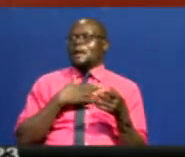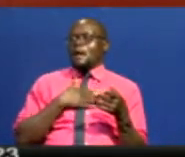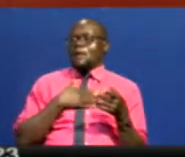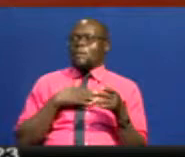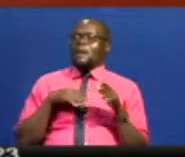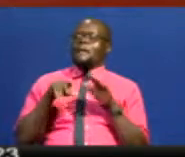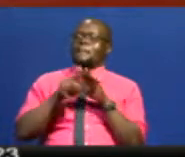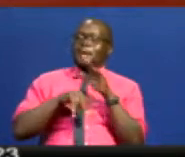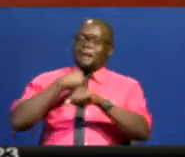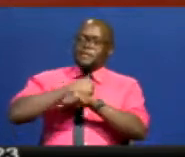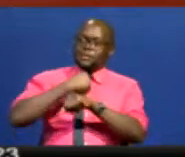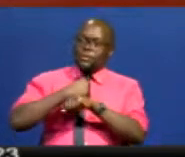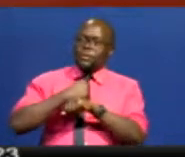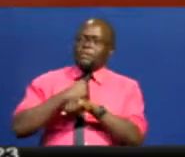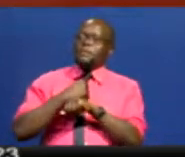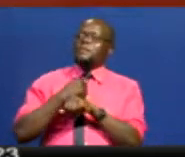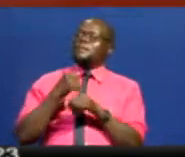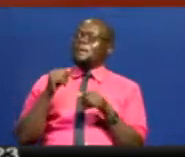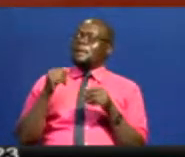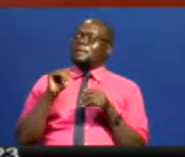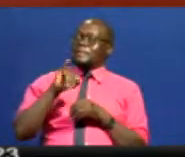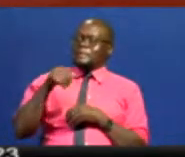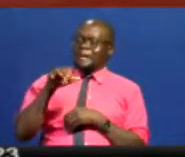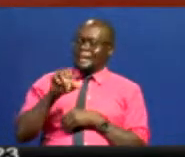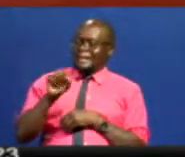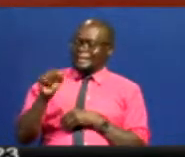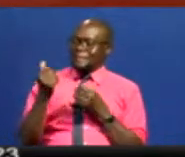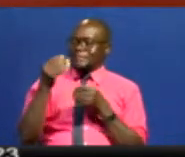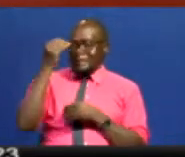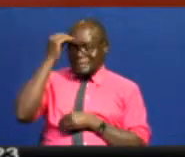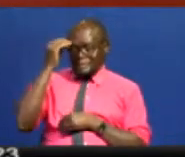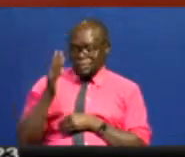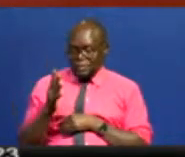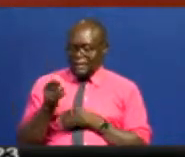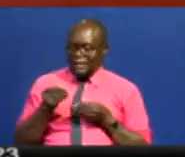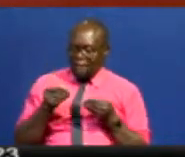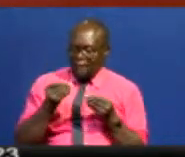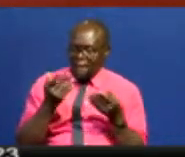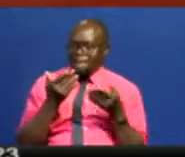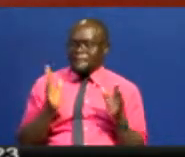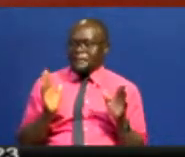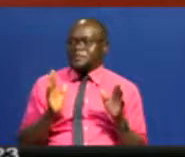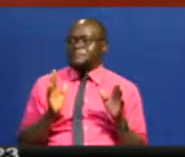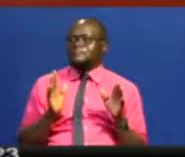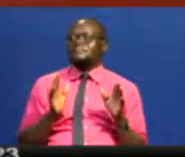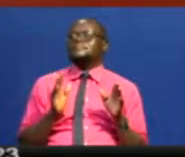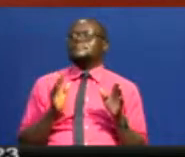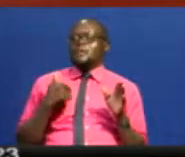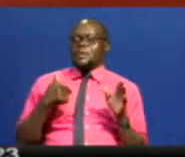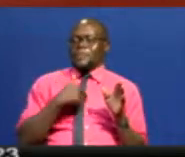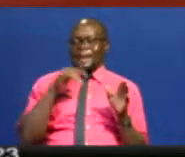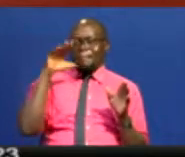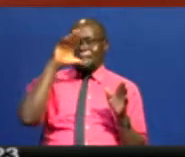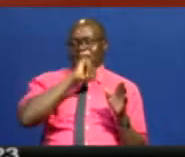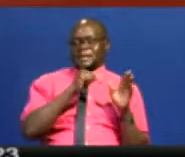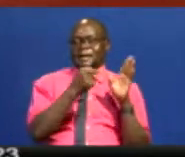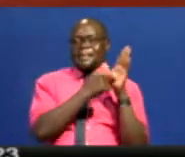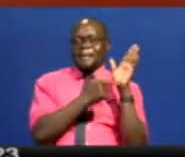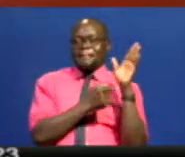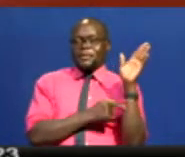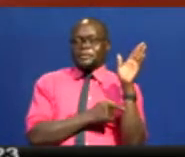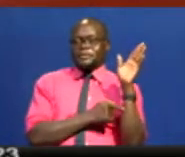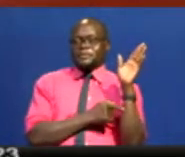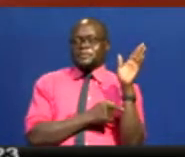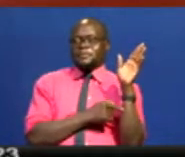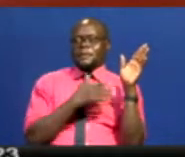primary school and junior secondary school students are being fed, Mr. Speaker, we are missing the point.